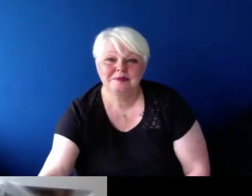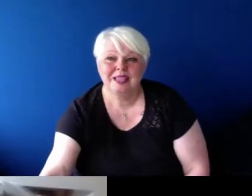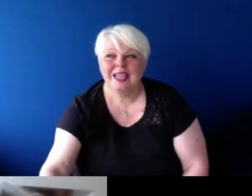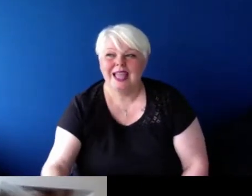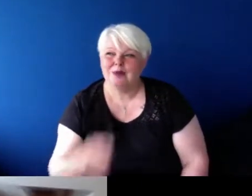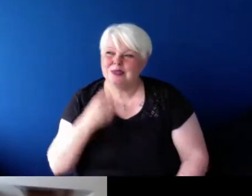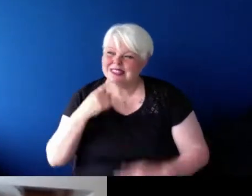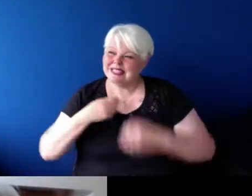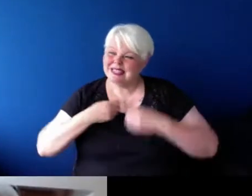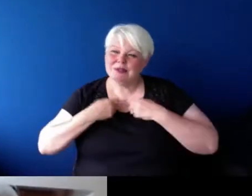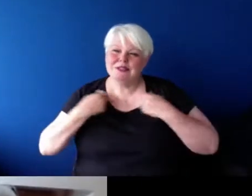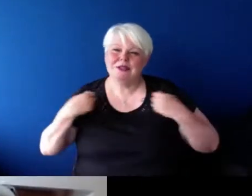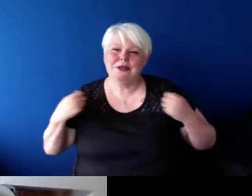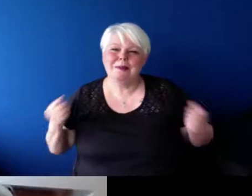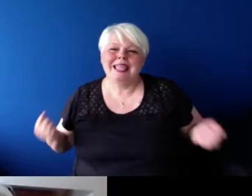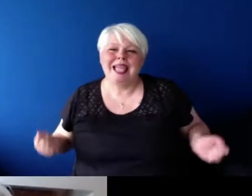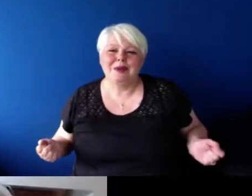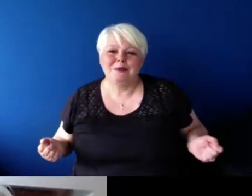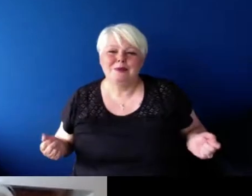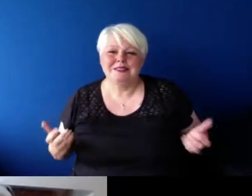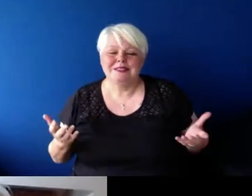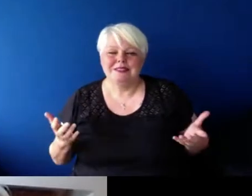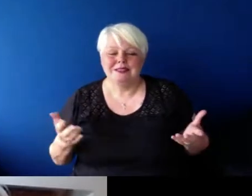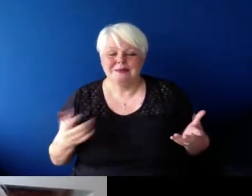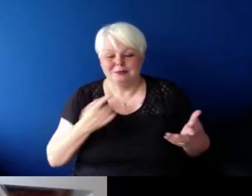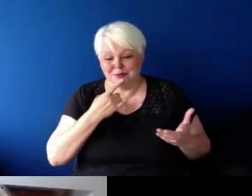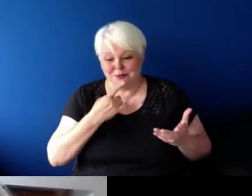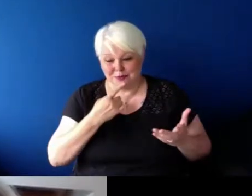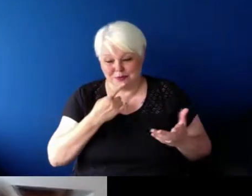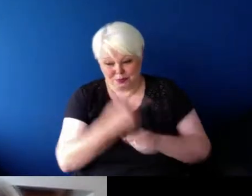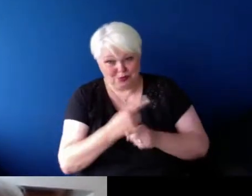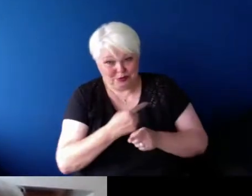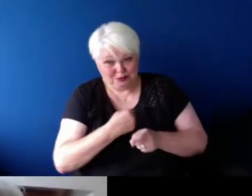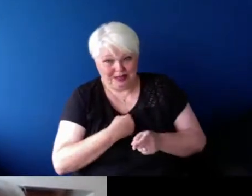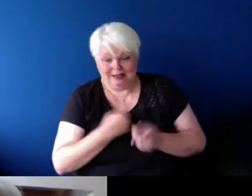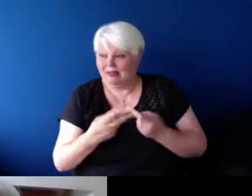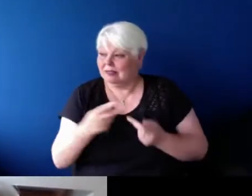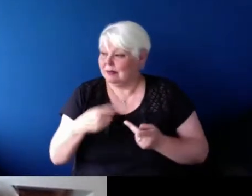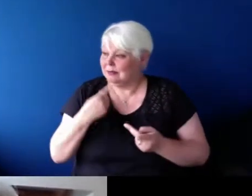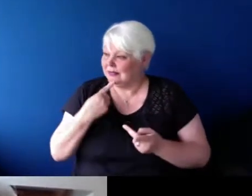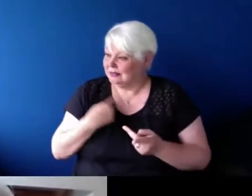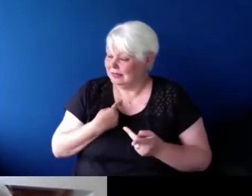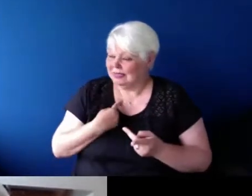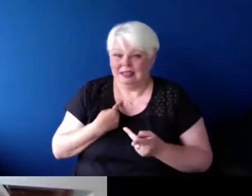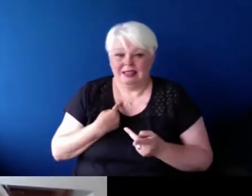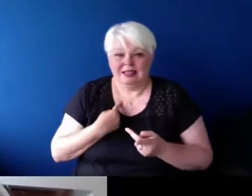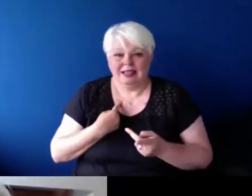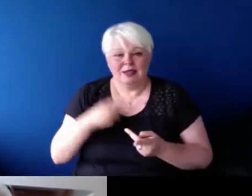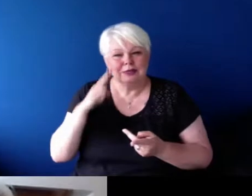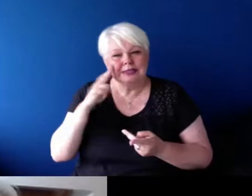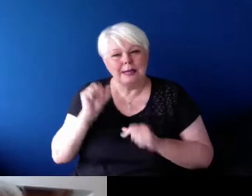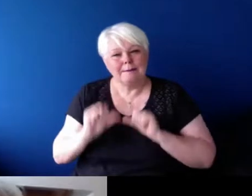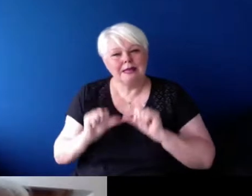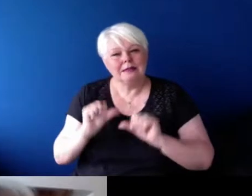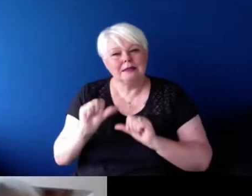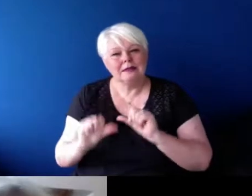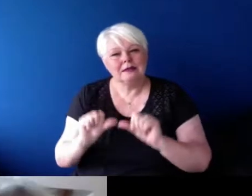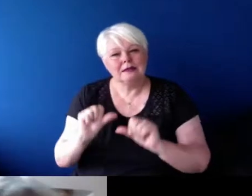out. But when you were talking with me and others were talking with me about that, I could see there was a pattern